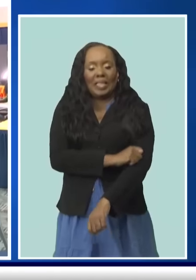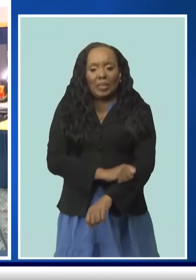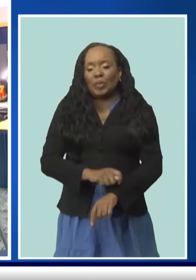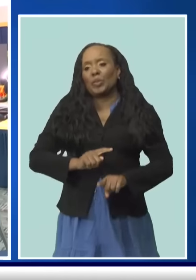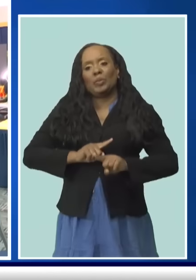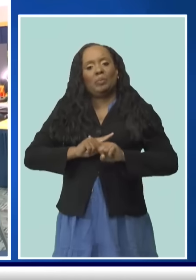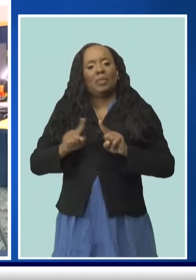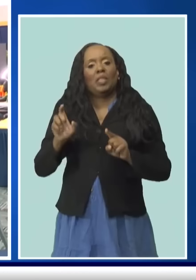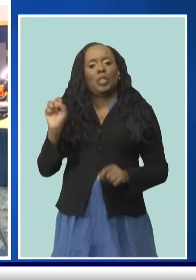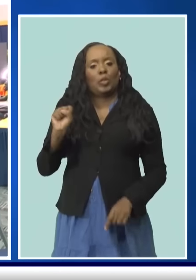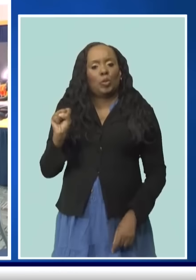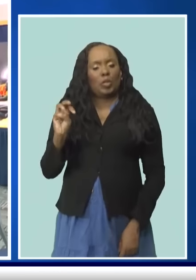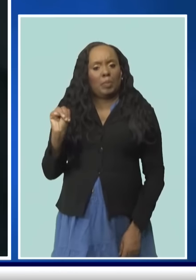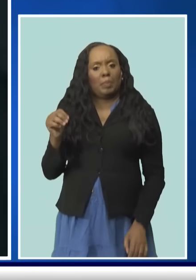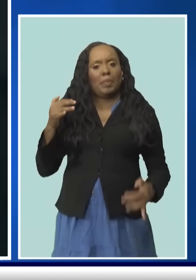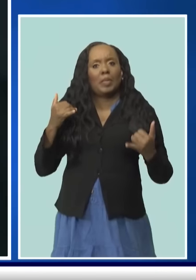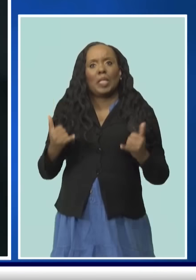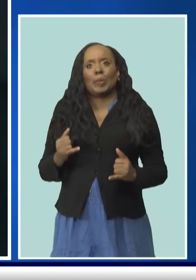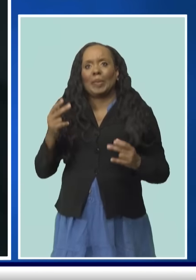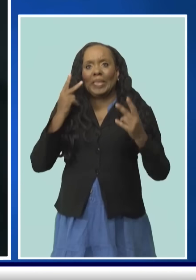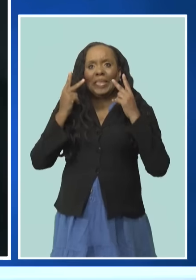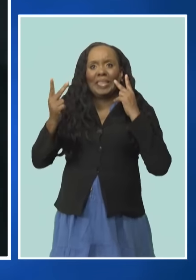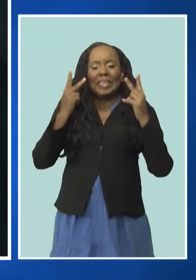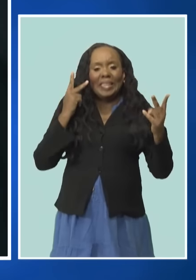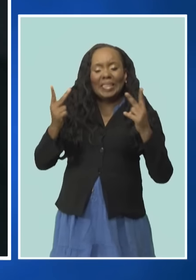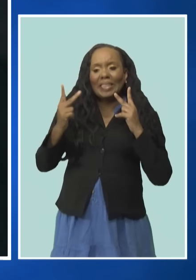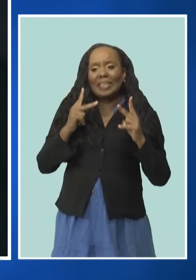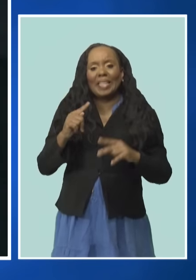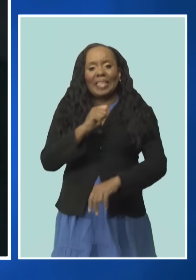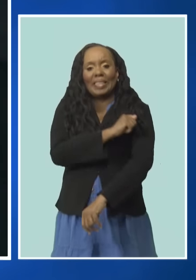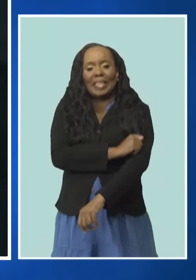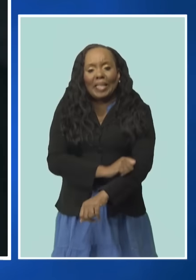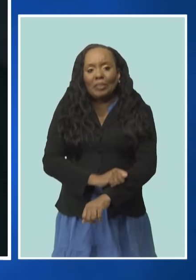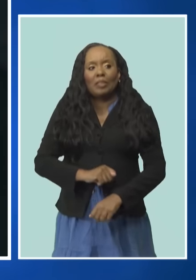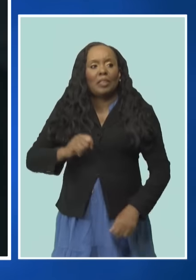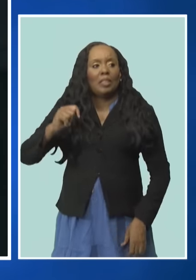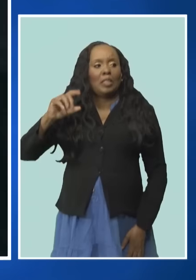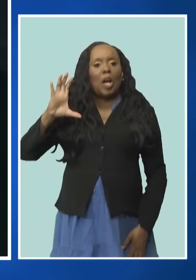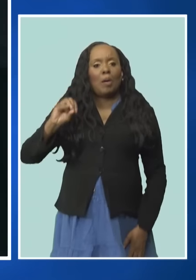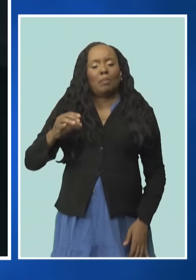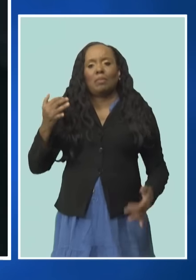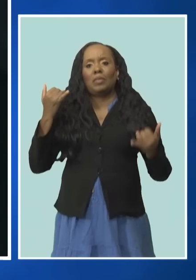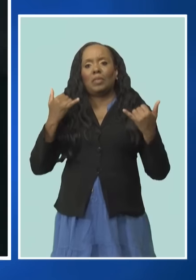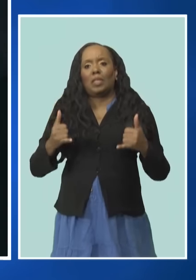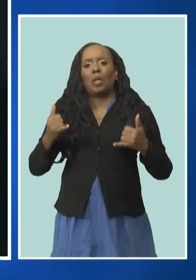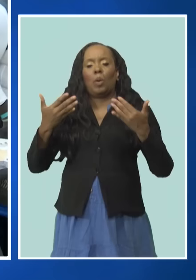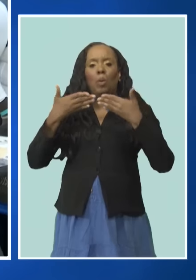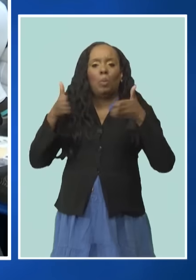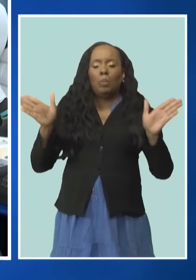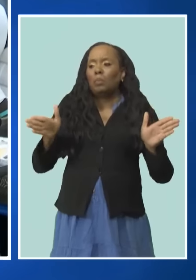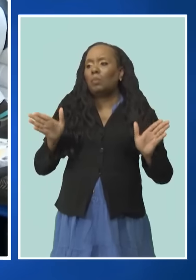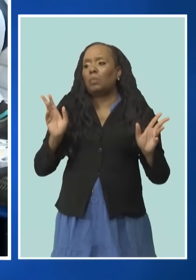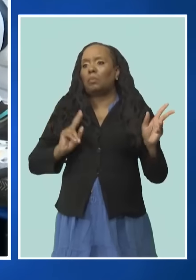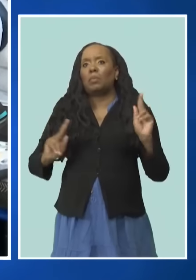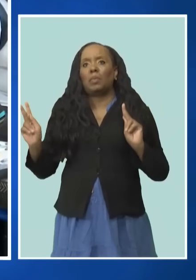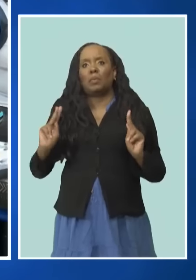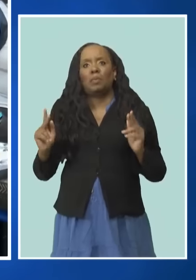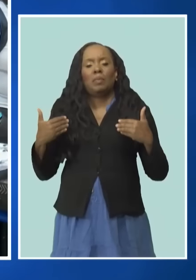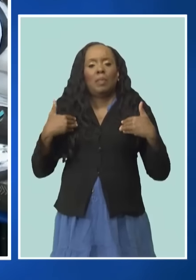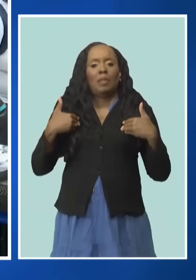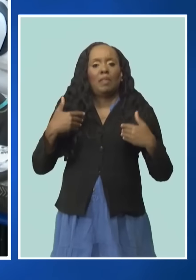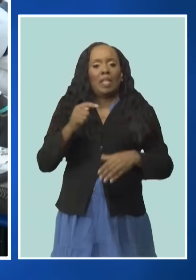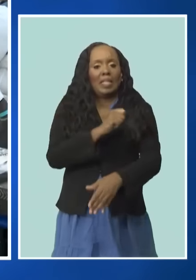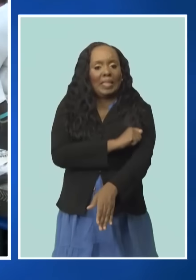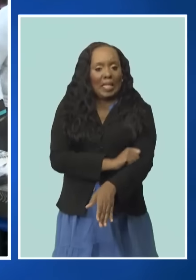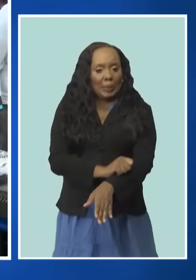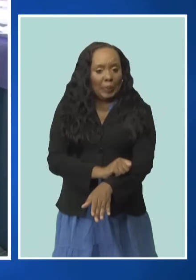media and all these things. And employment-wise, companies are a little more open to people with ink because